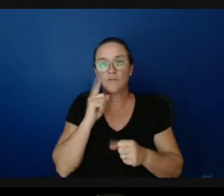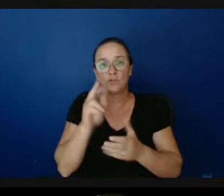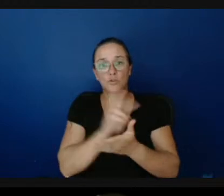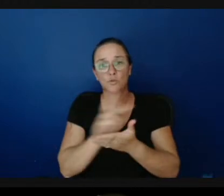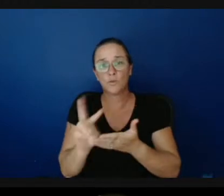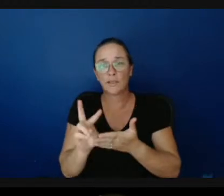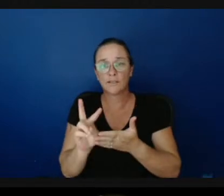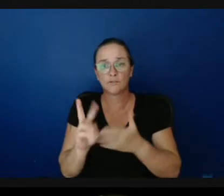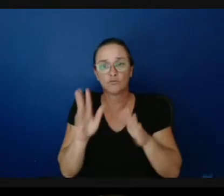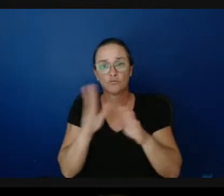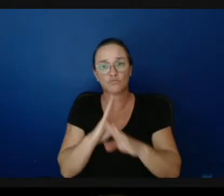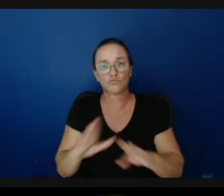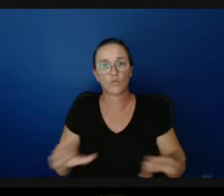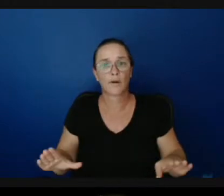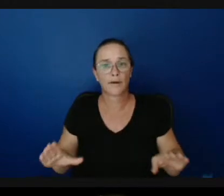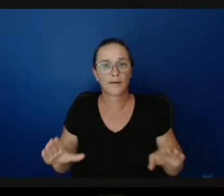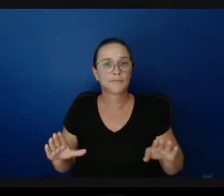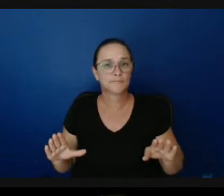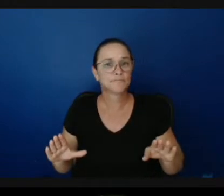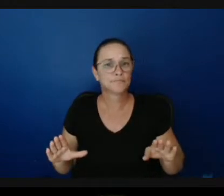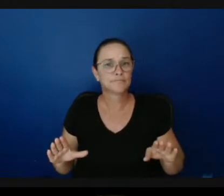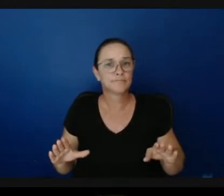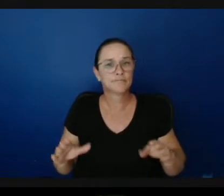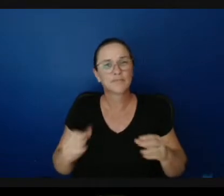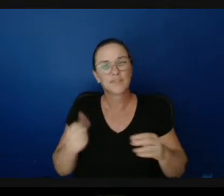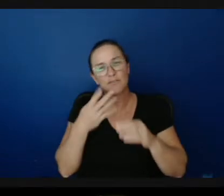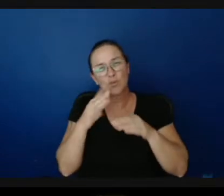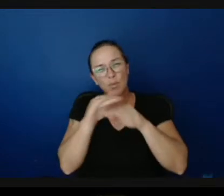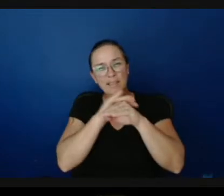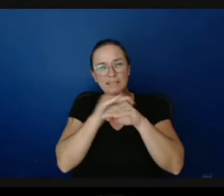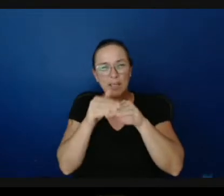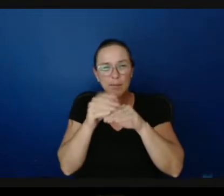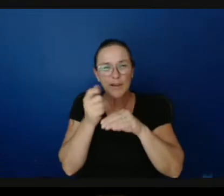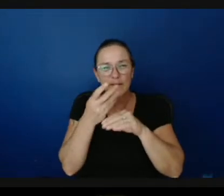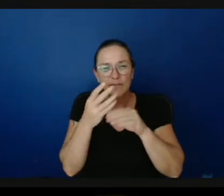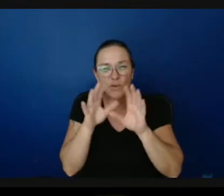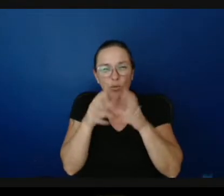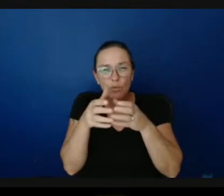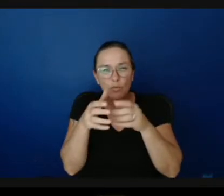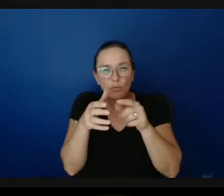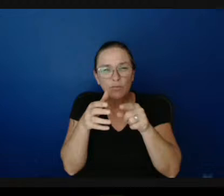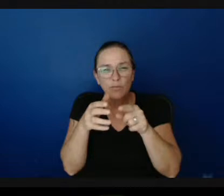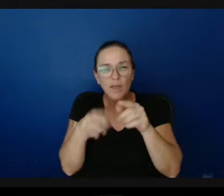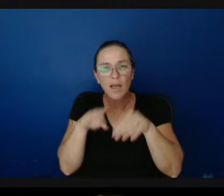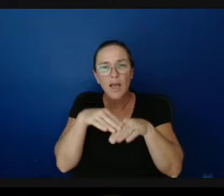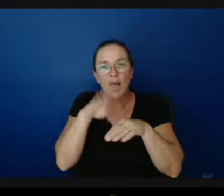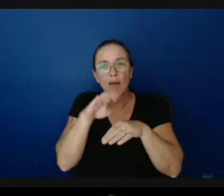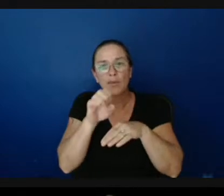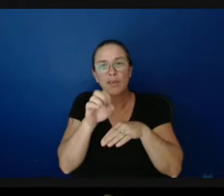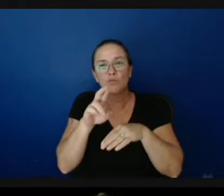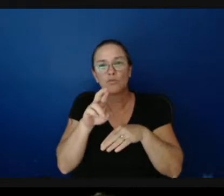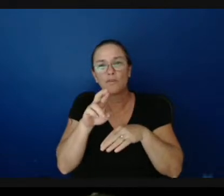earthquakes. Some around the summit, a couple here clustered in the Upper East Rift connector.